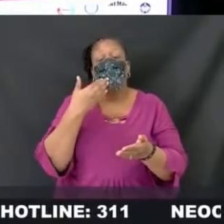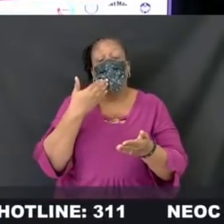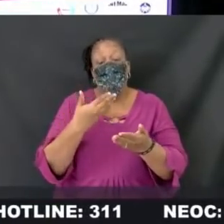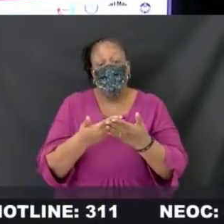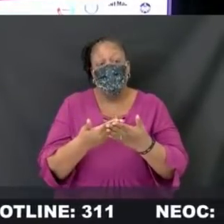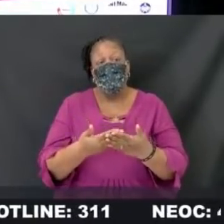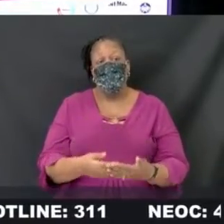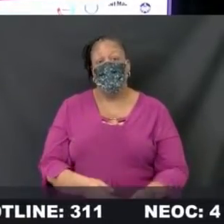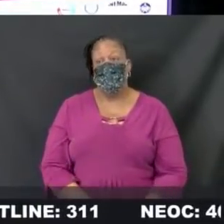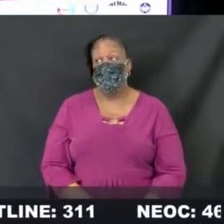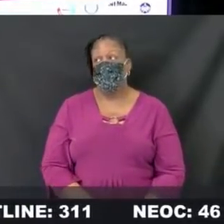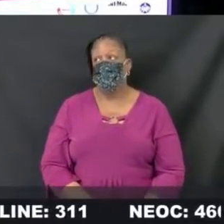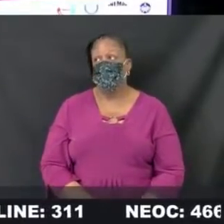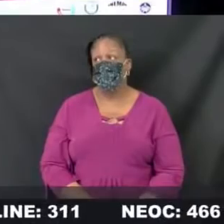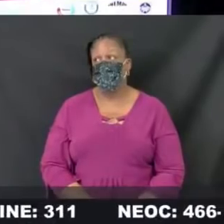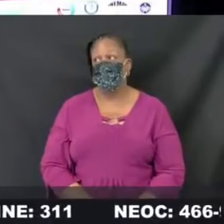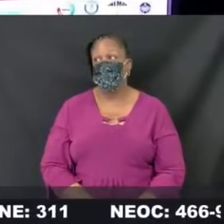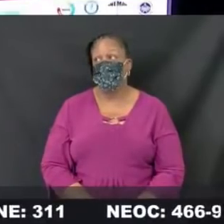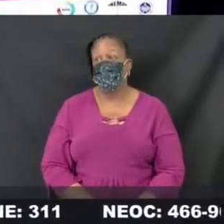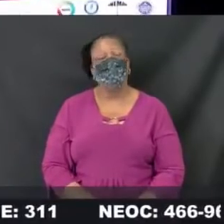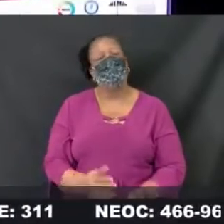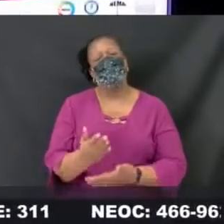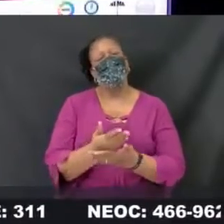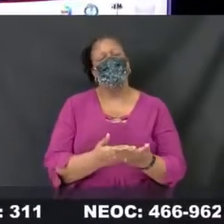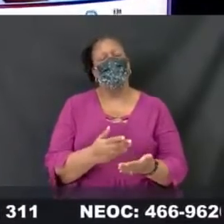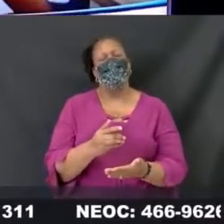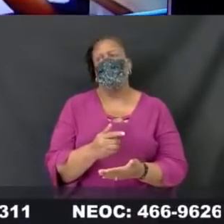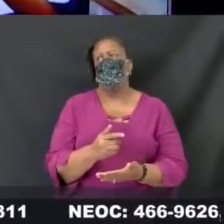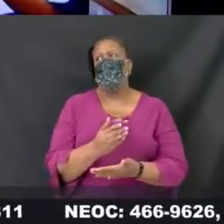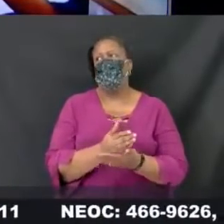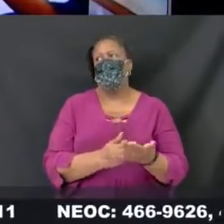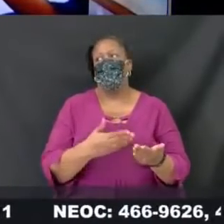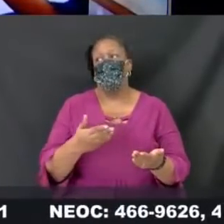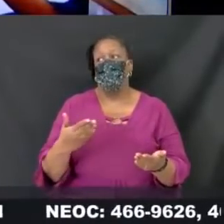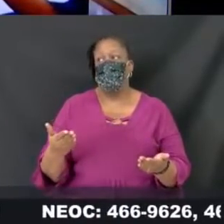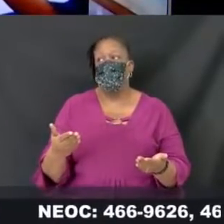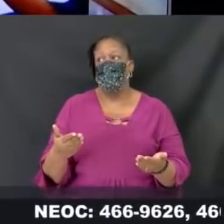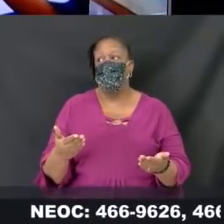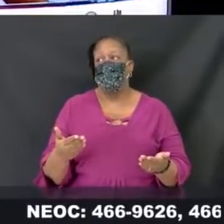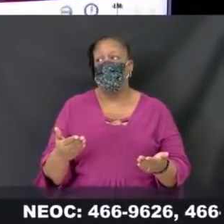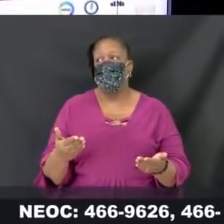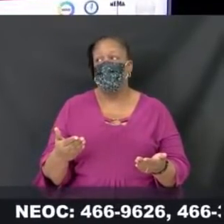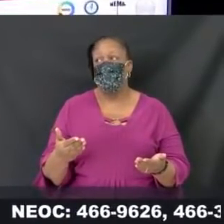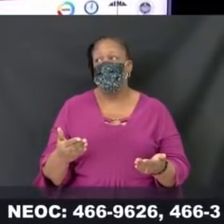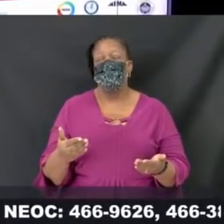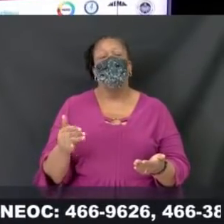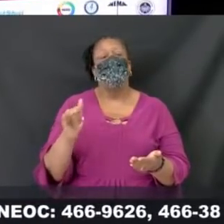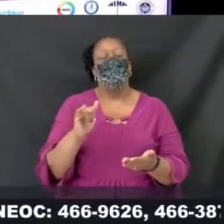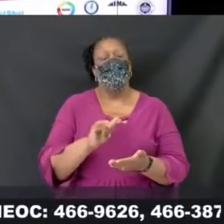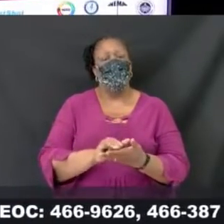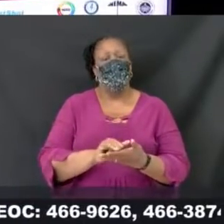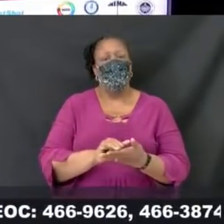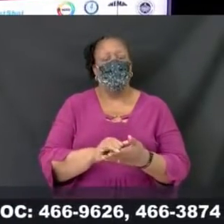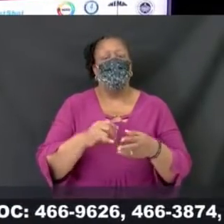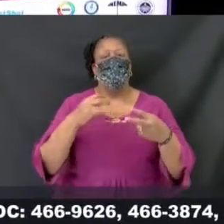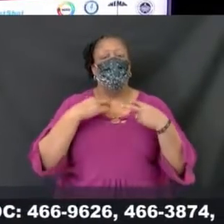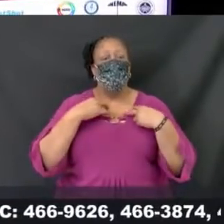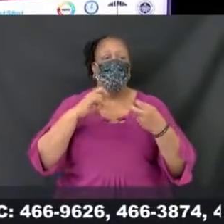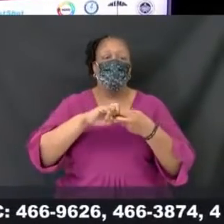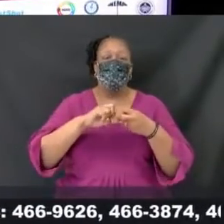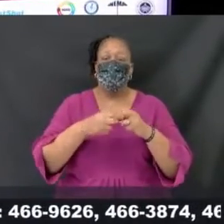So what are some of the things that you can do? What are some of the things that are being experienced within this